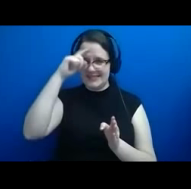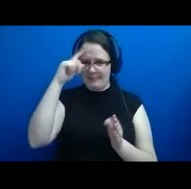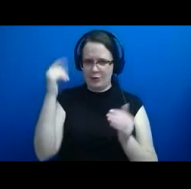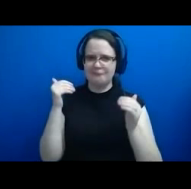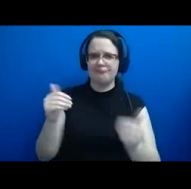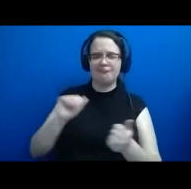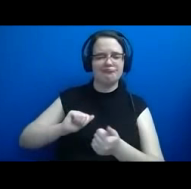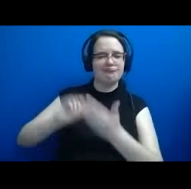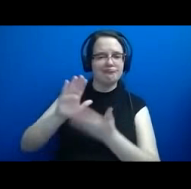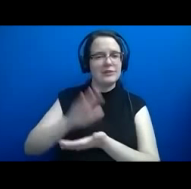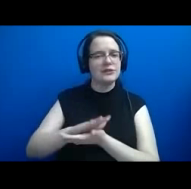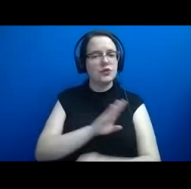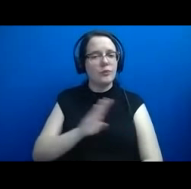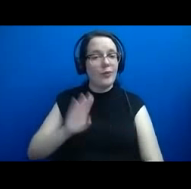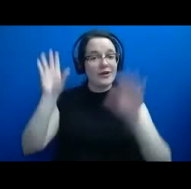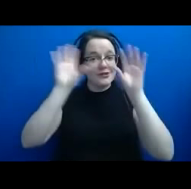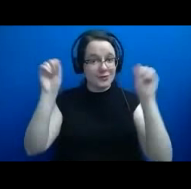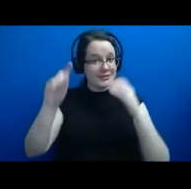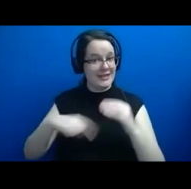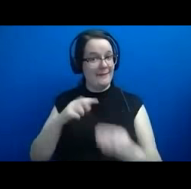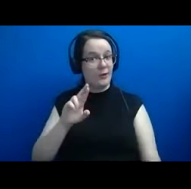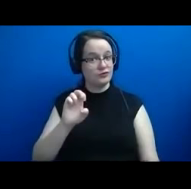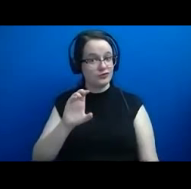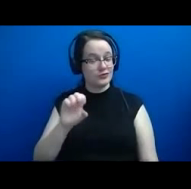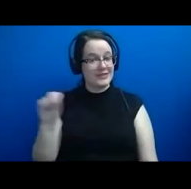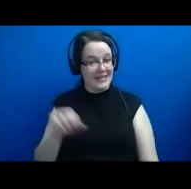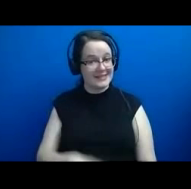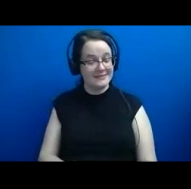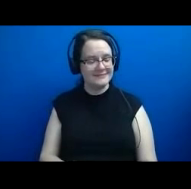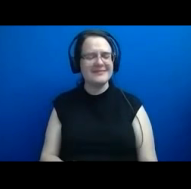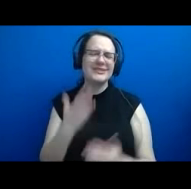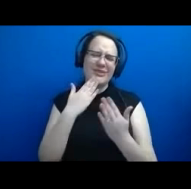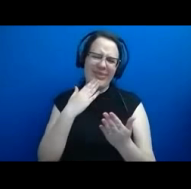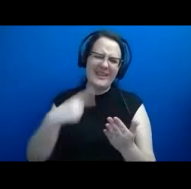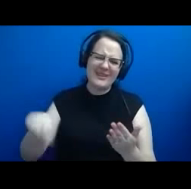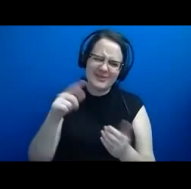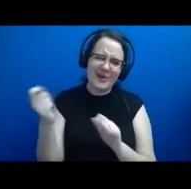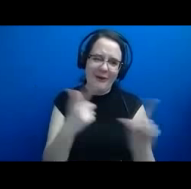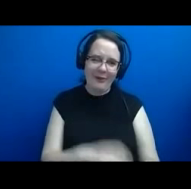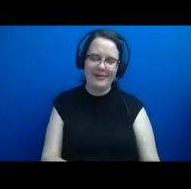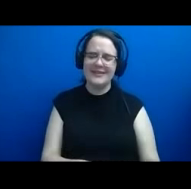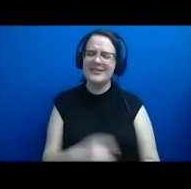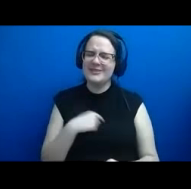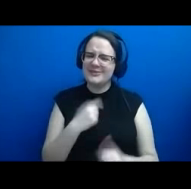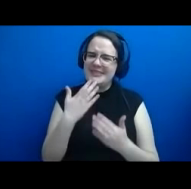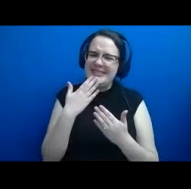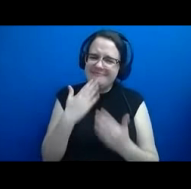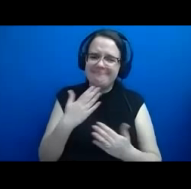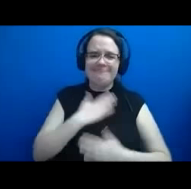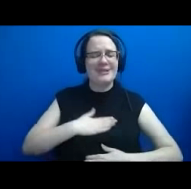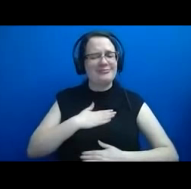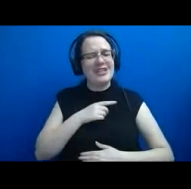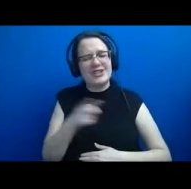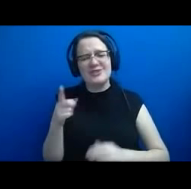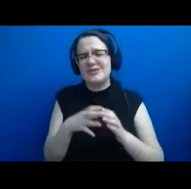superintendent about recess. So thank you all. You're appreciated. appreciated so much by our